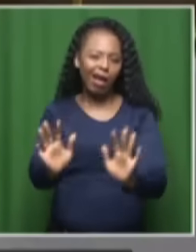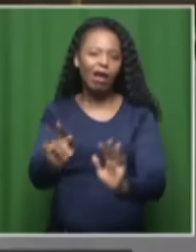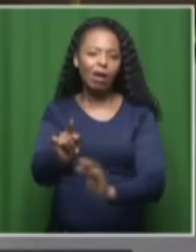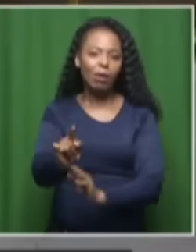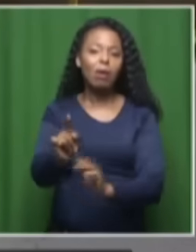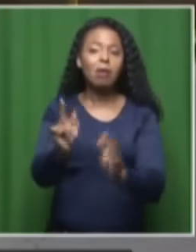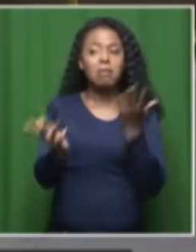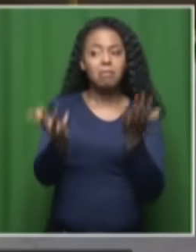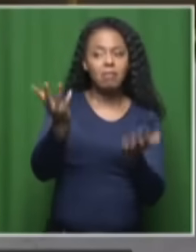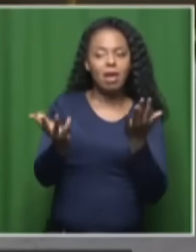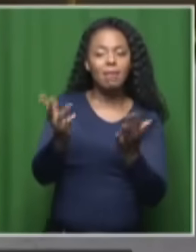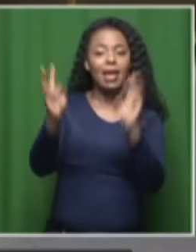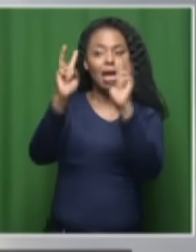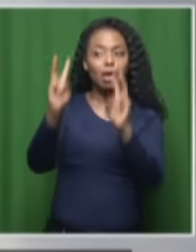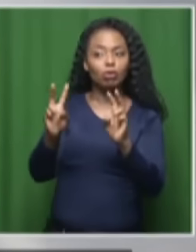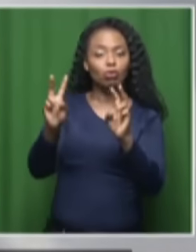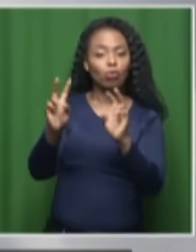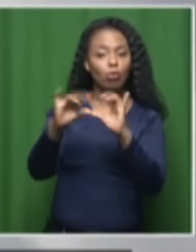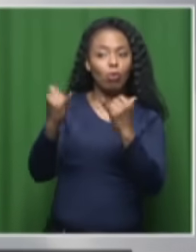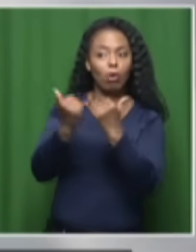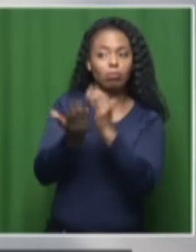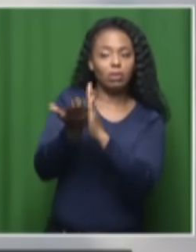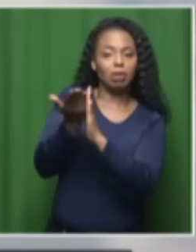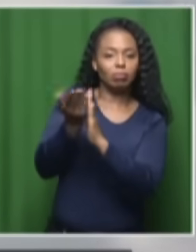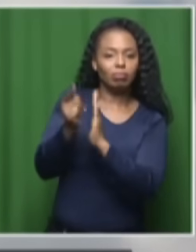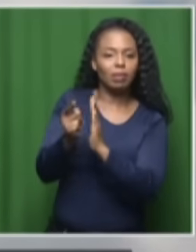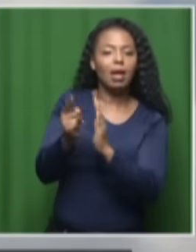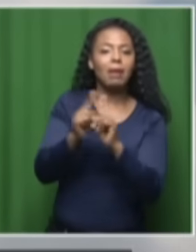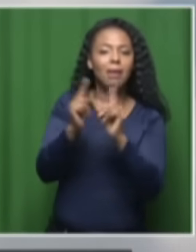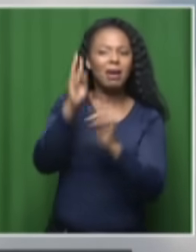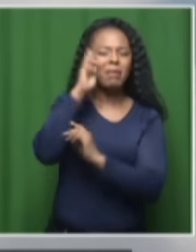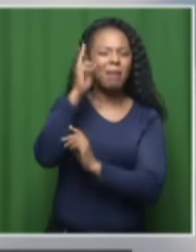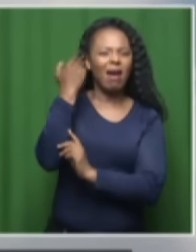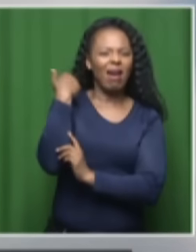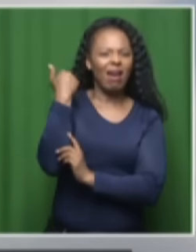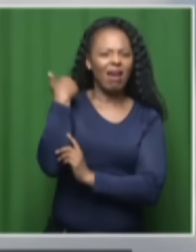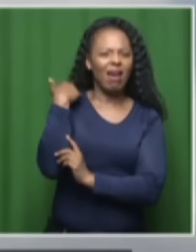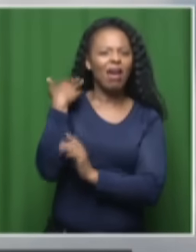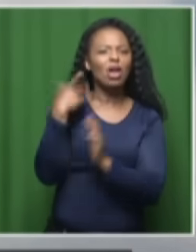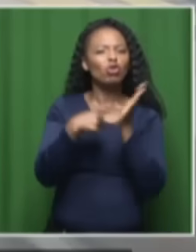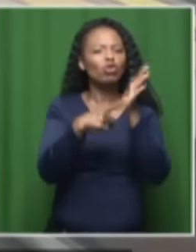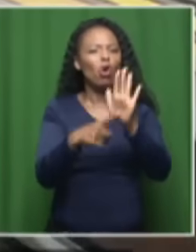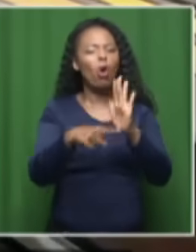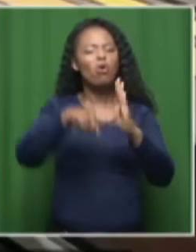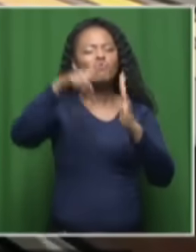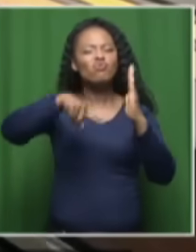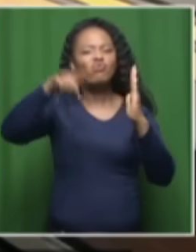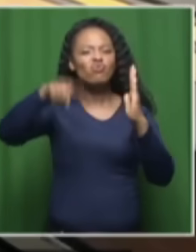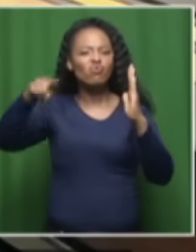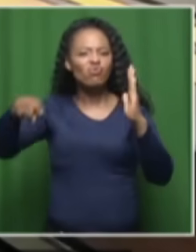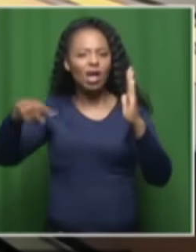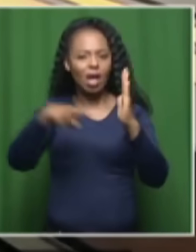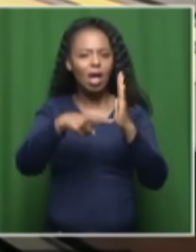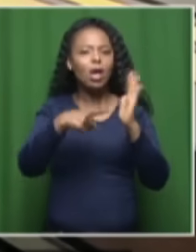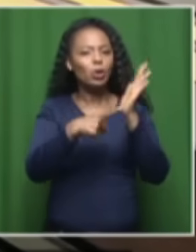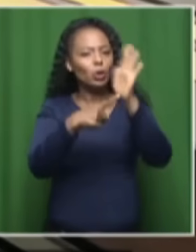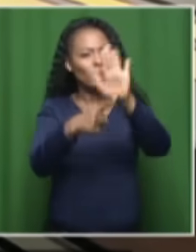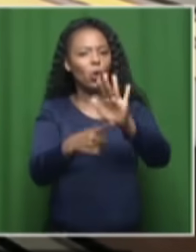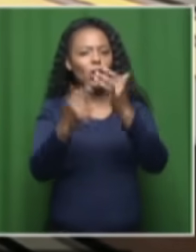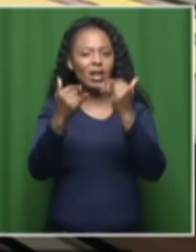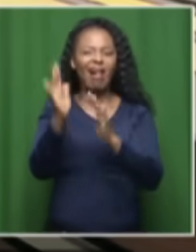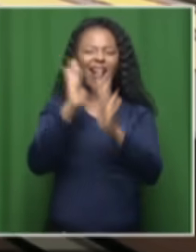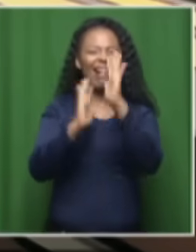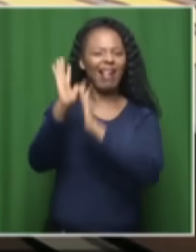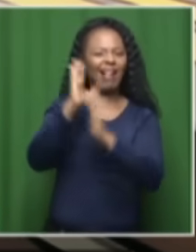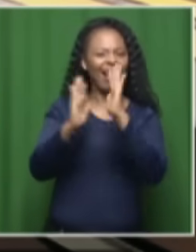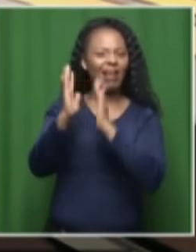improves. You'll remember him from a while back, visited us here in studio with those graphs. He's here again to talk to us about what